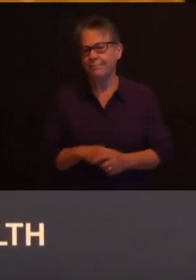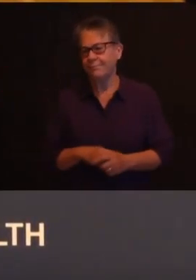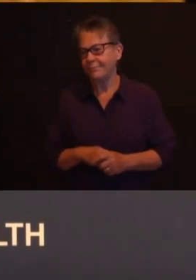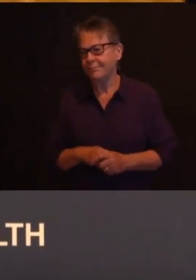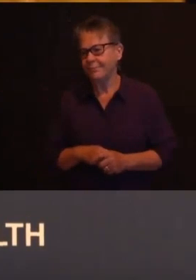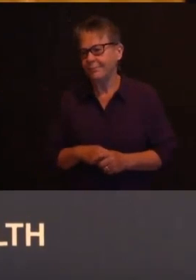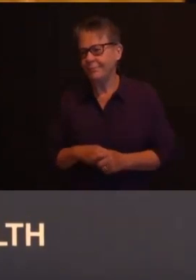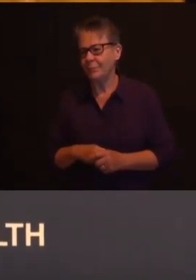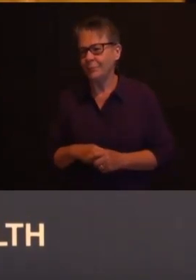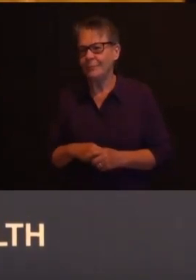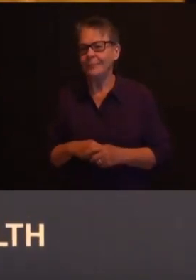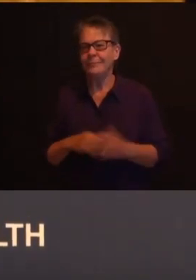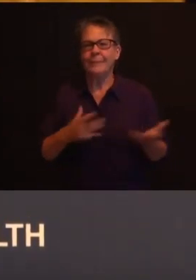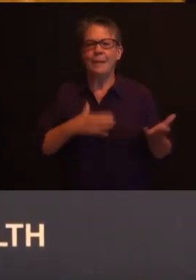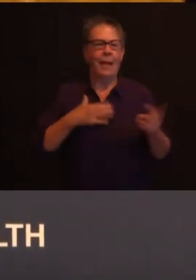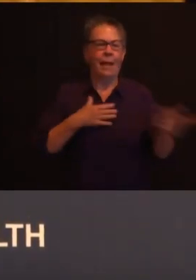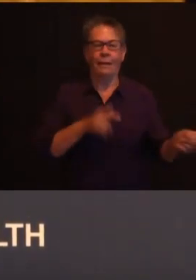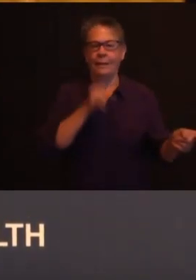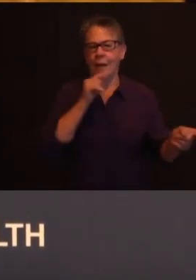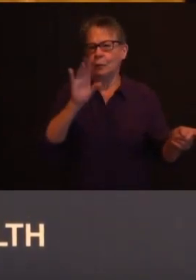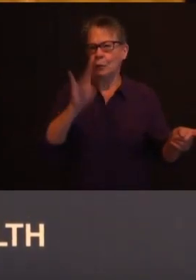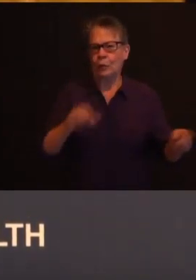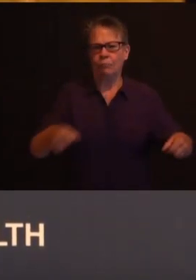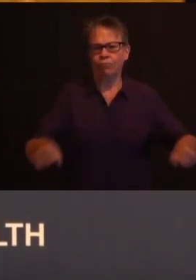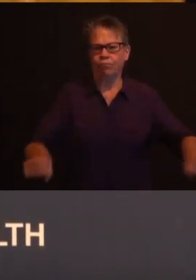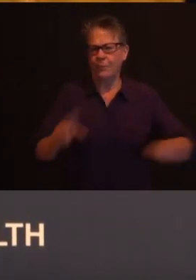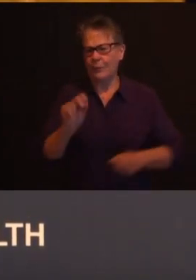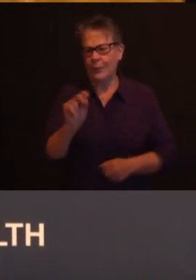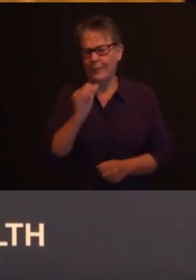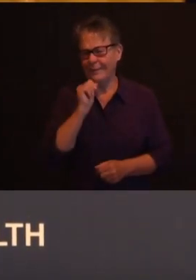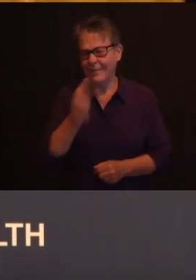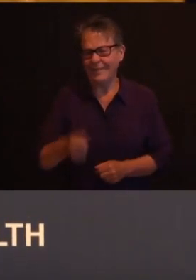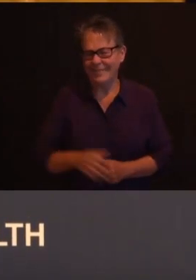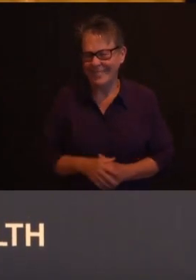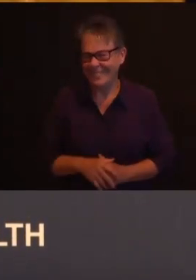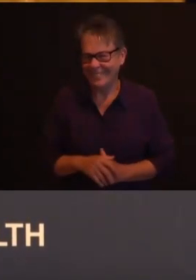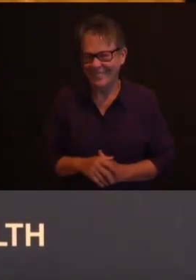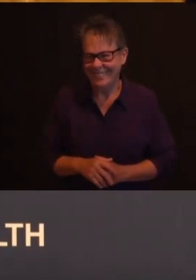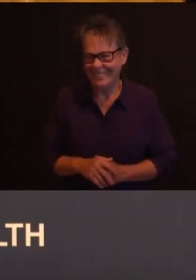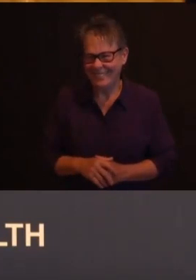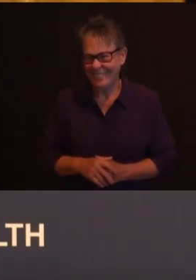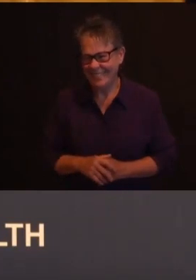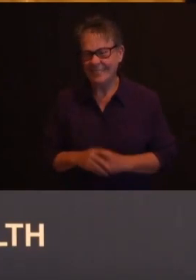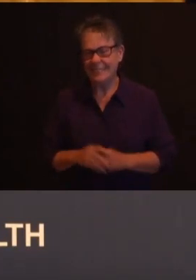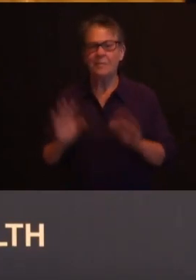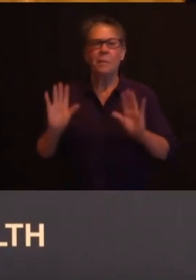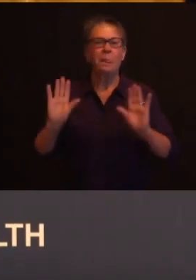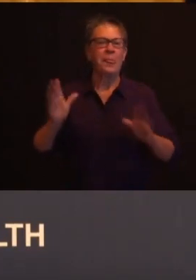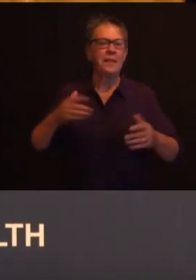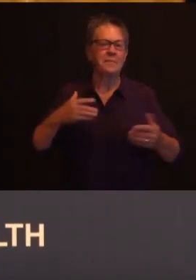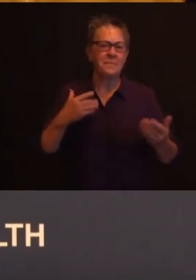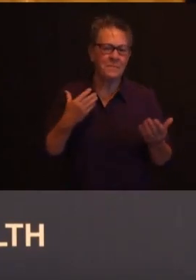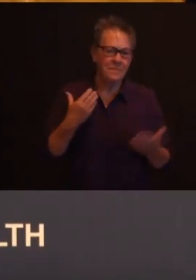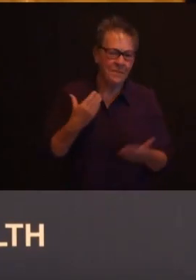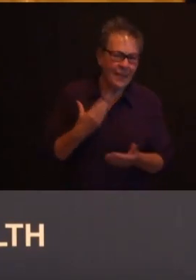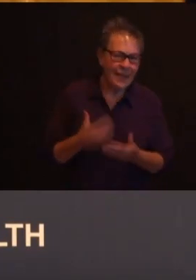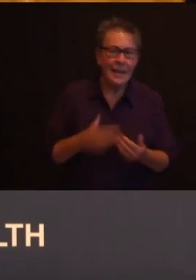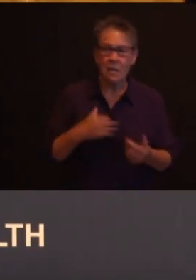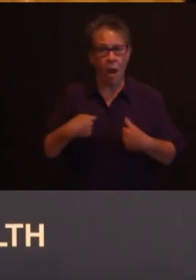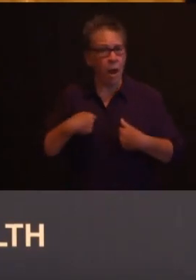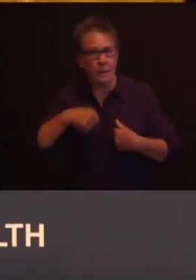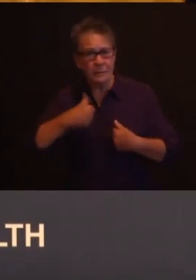But God bless the loss of lives. And folks, I'm all for dancing. That sort of stuff indoors, that can't happen. That